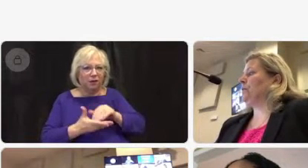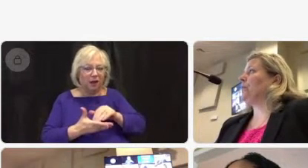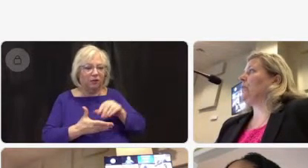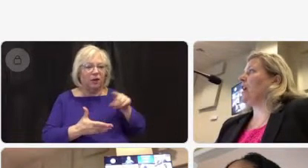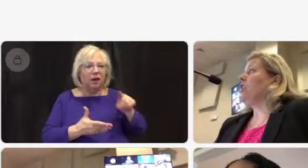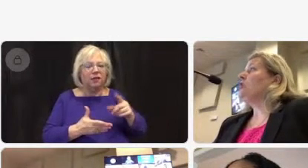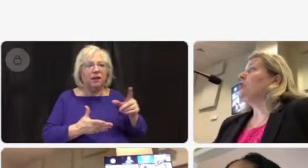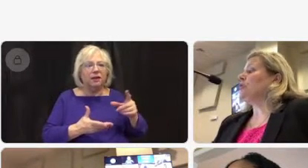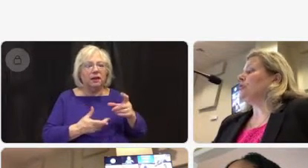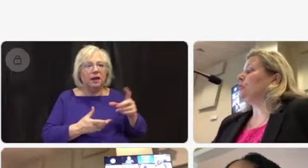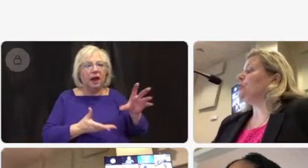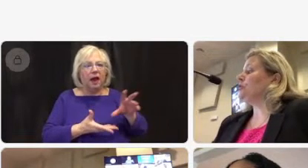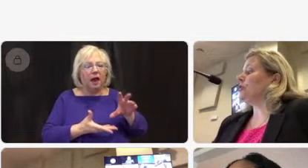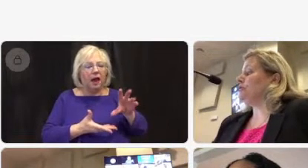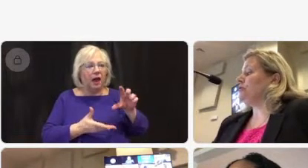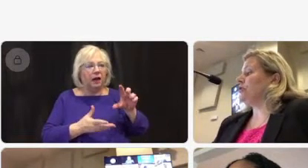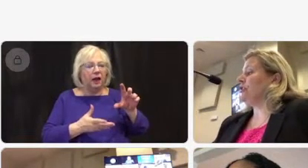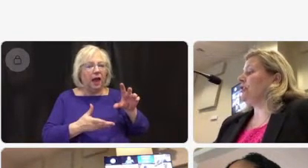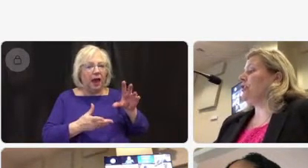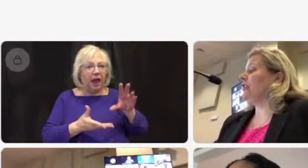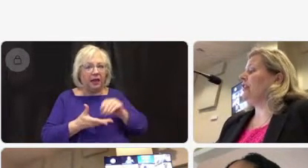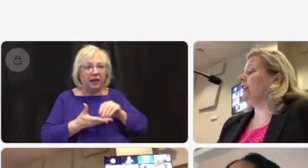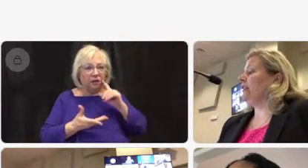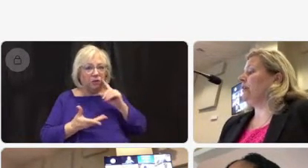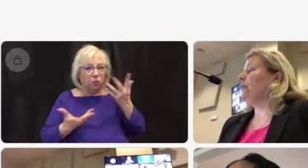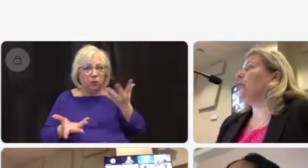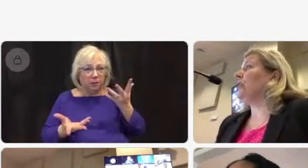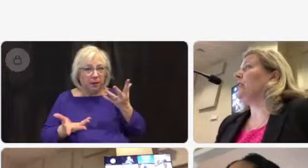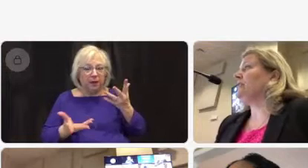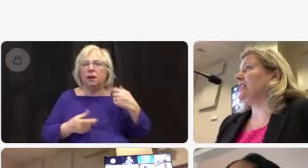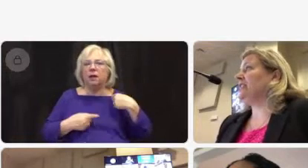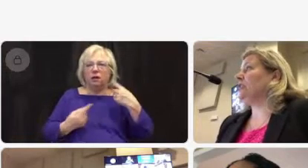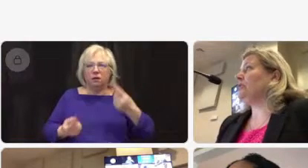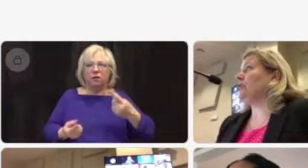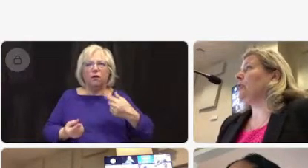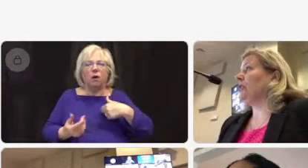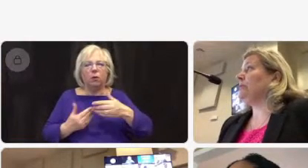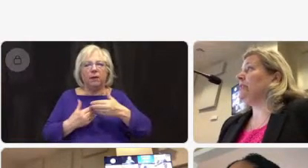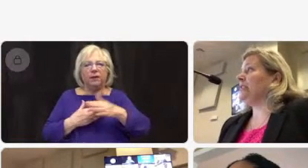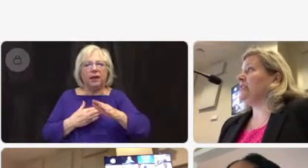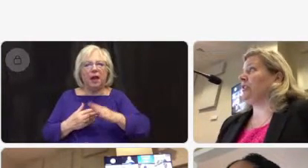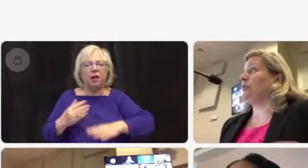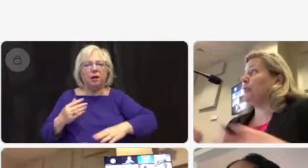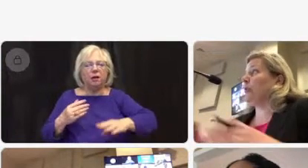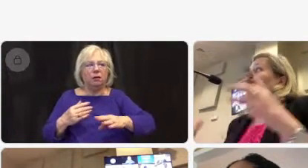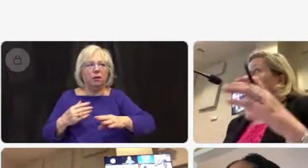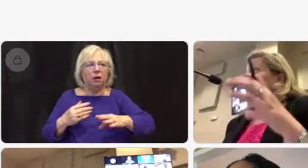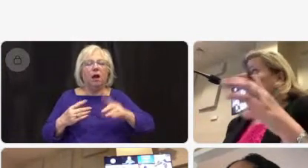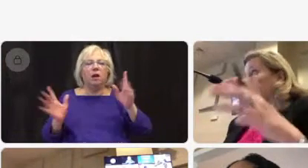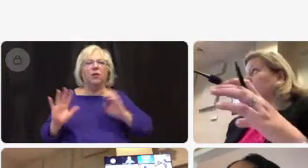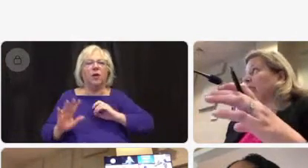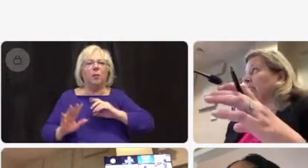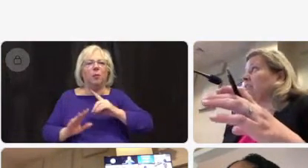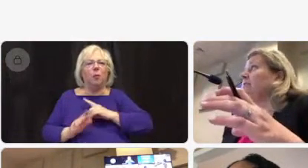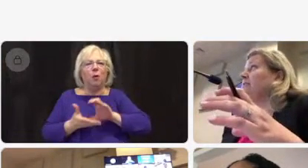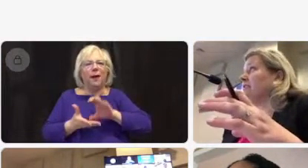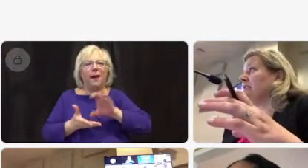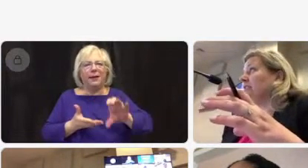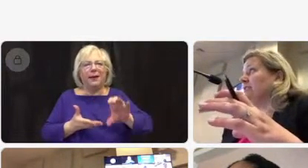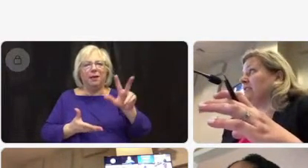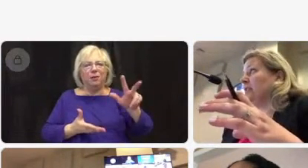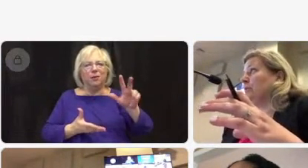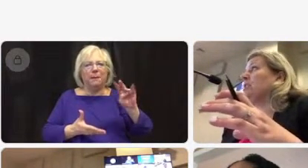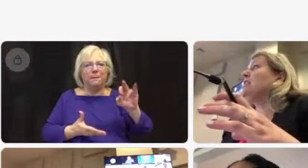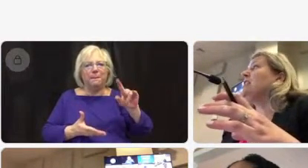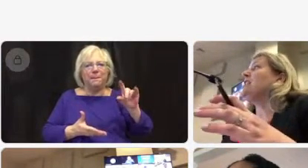be? So far, we have sent over 1 million. So Oh. the board allocated 3 million to